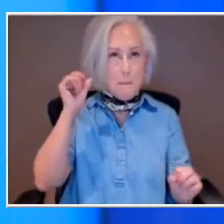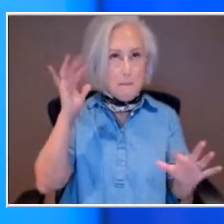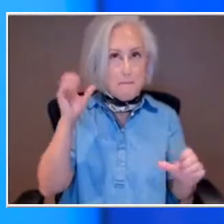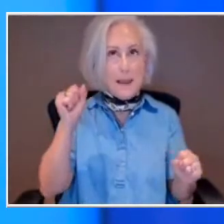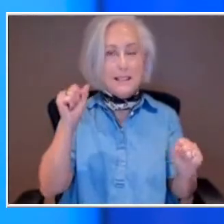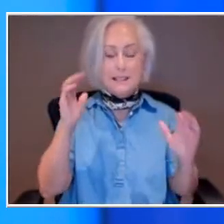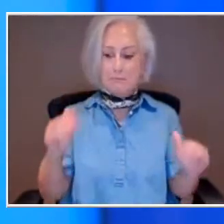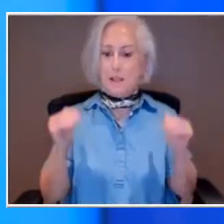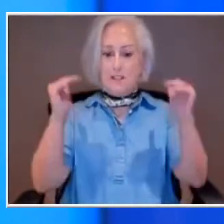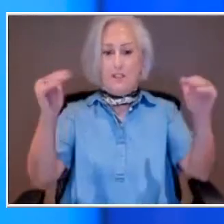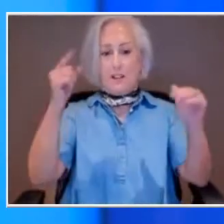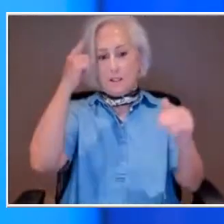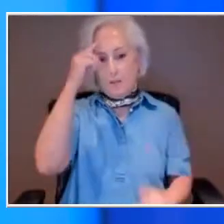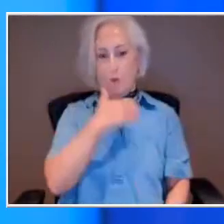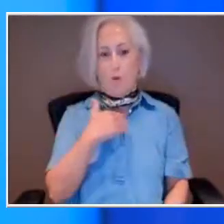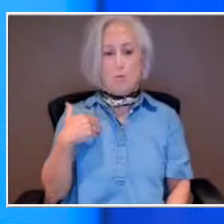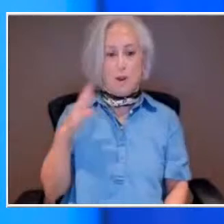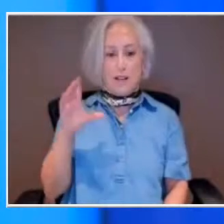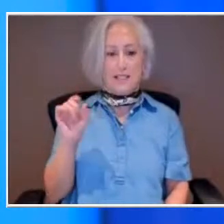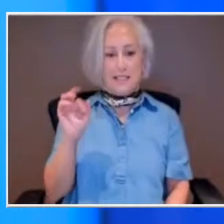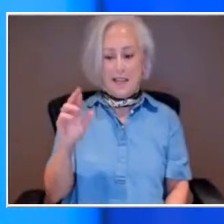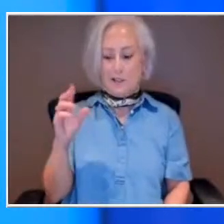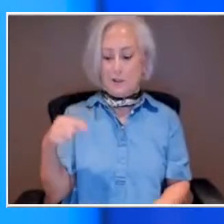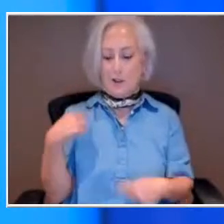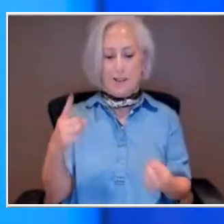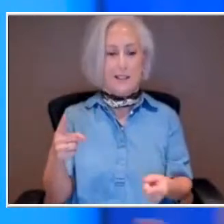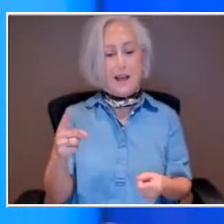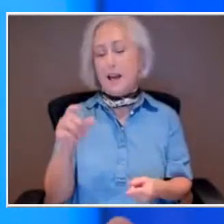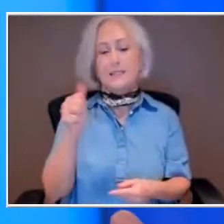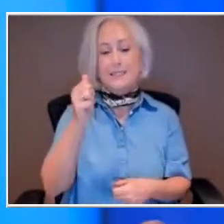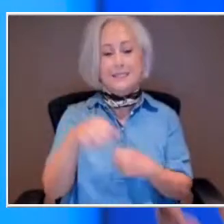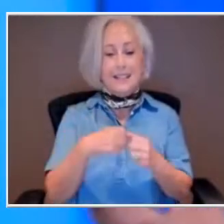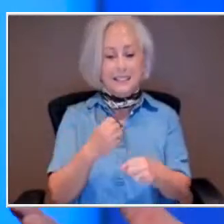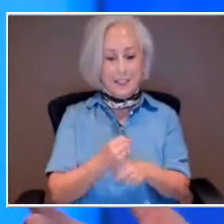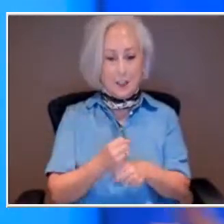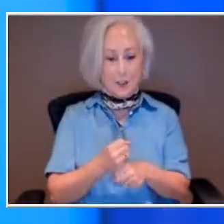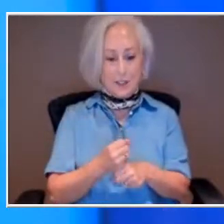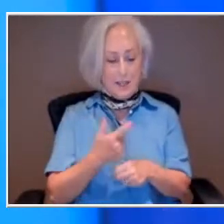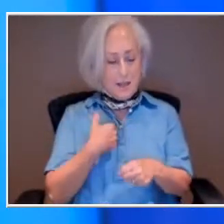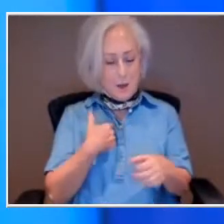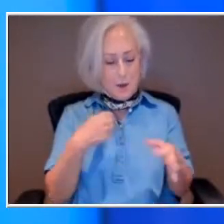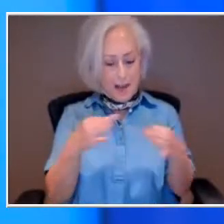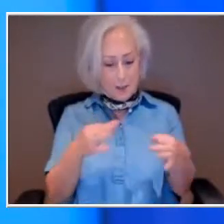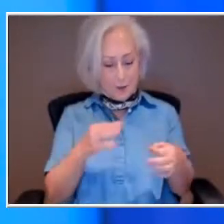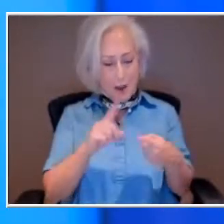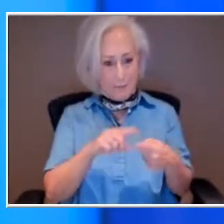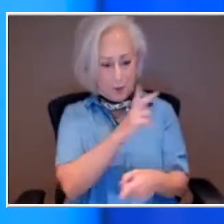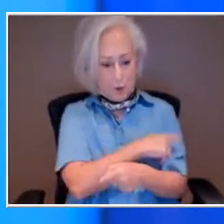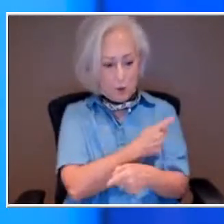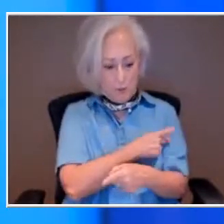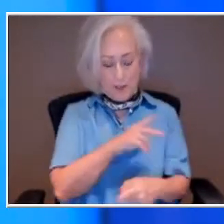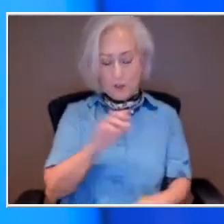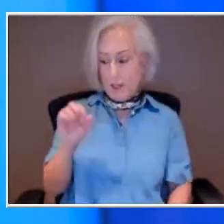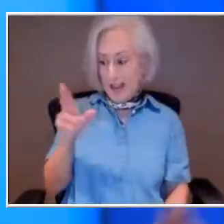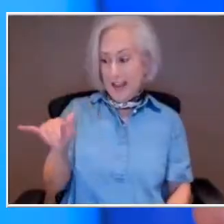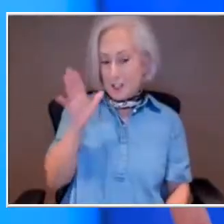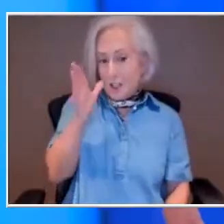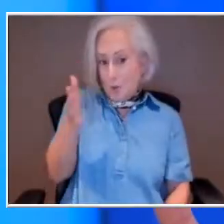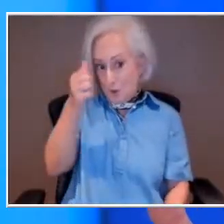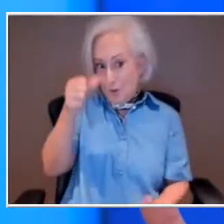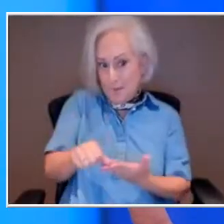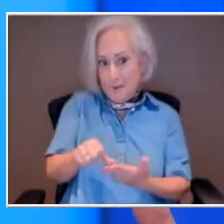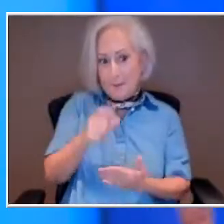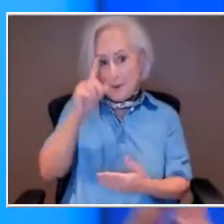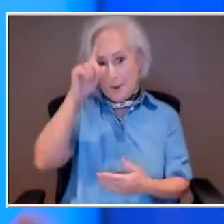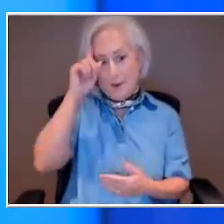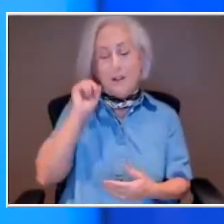for breast cancer in the last decade. Is, as I describe it to patients, I'm sure Ashley will remember this, is we understand that